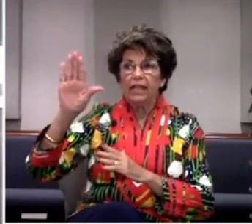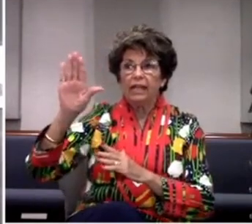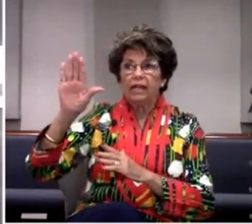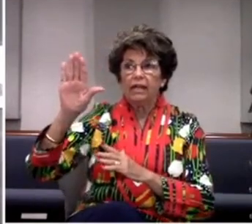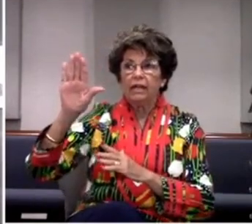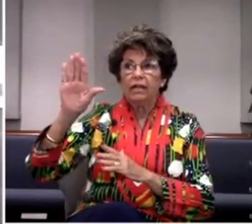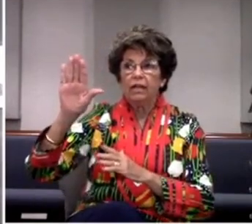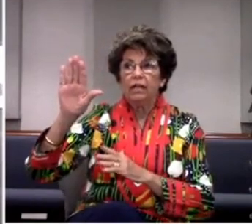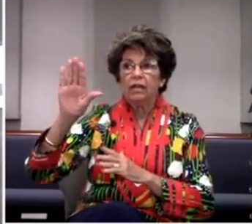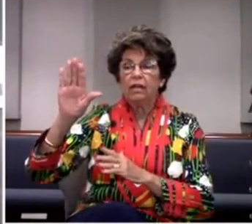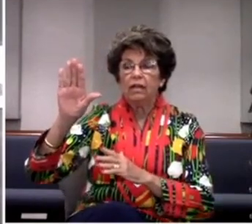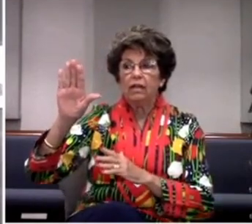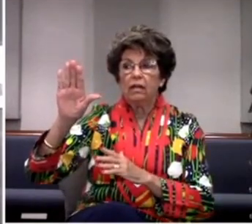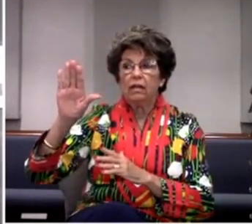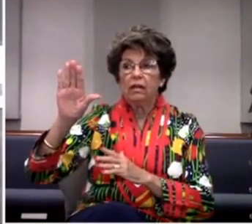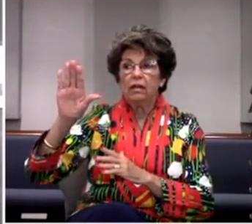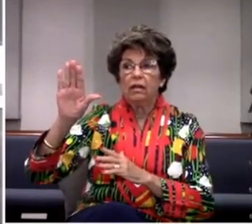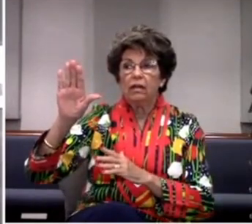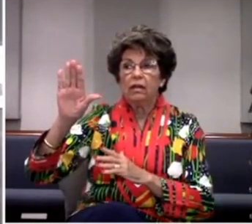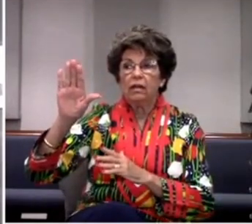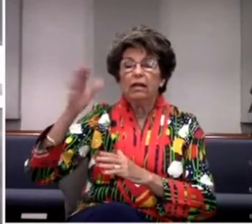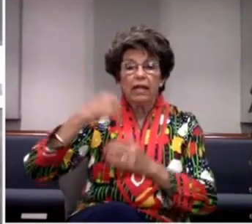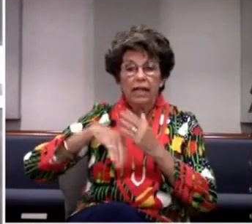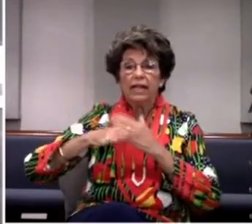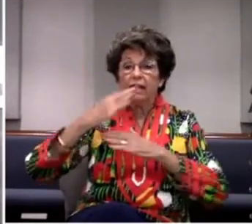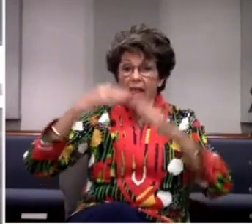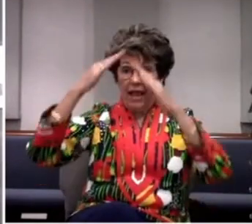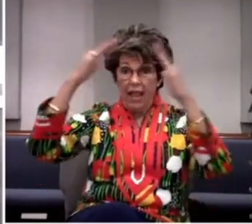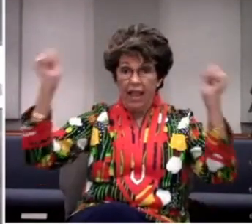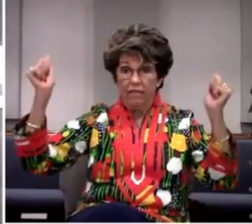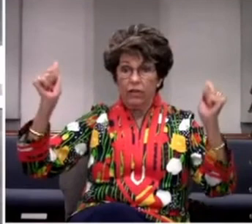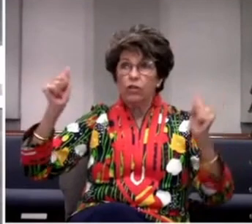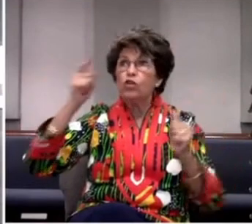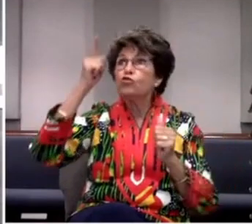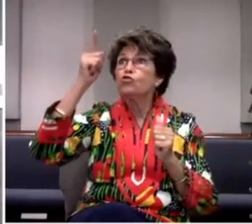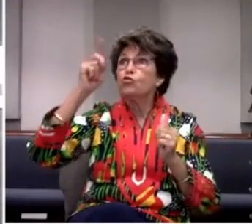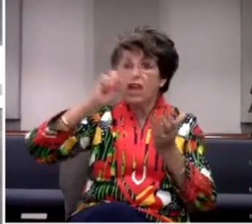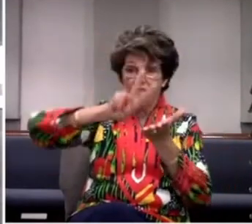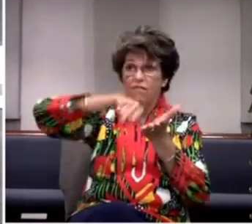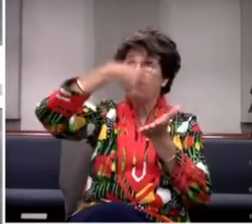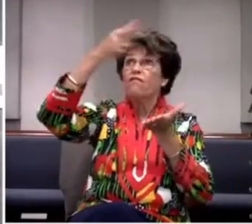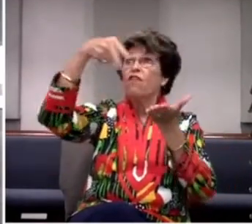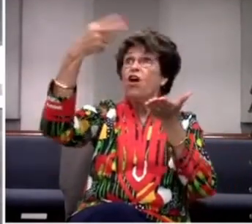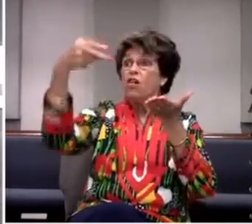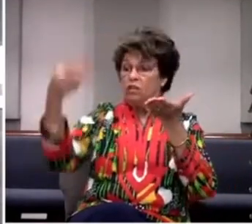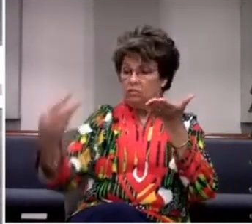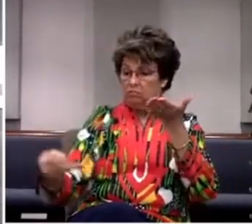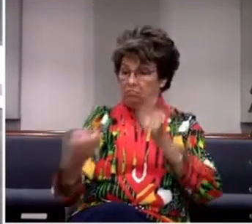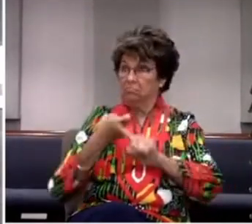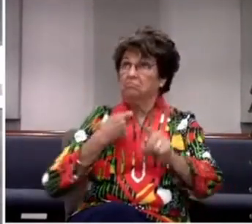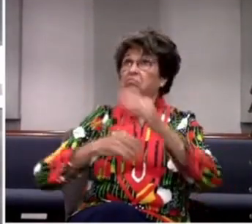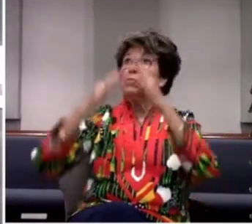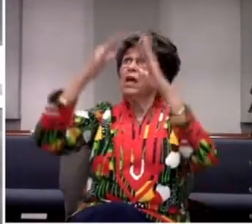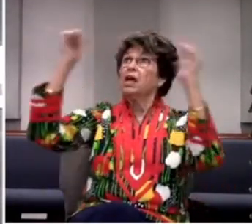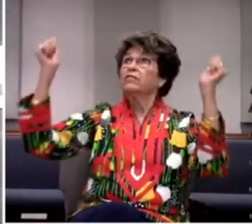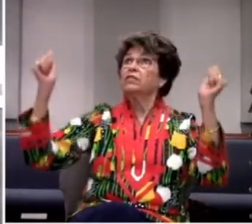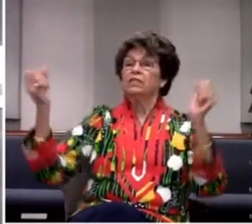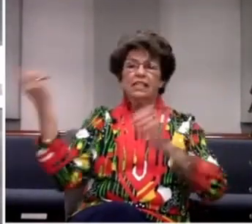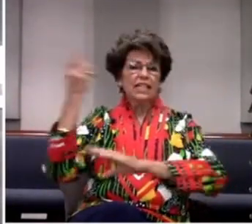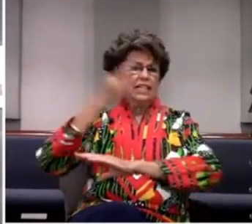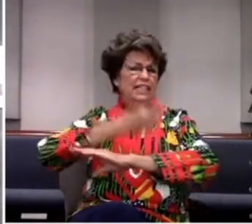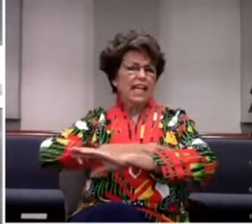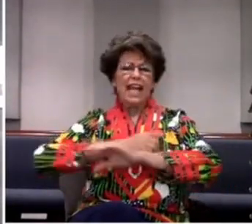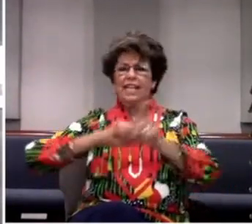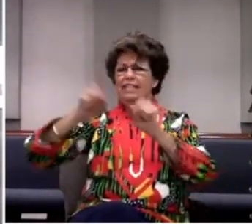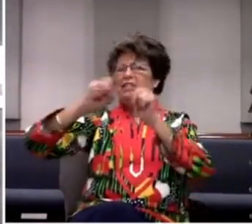How art thou fallen from heaven, O Lucifer, son of the morning, day star, bright